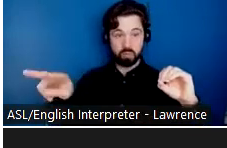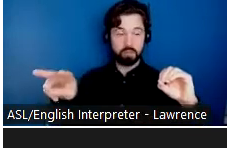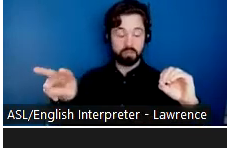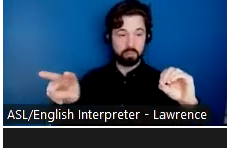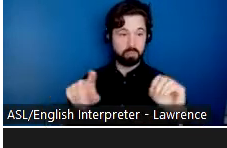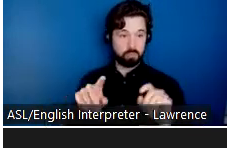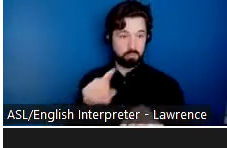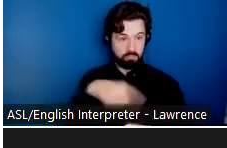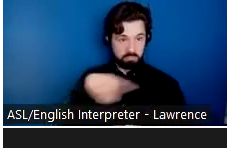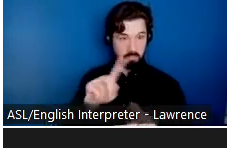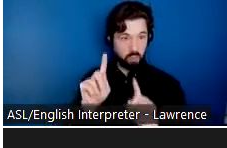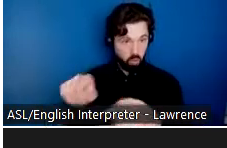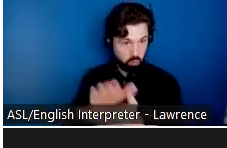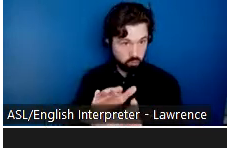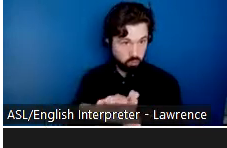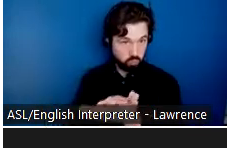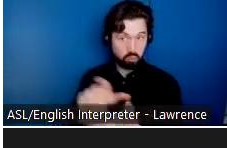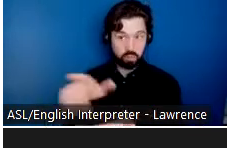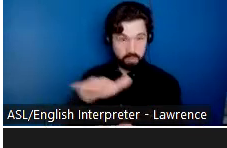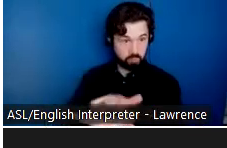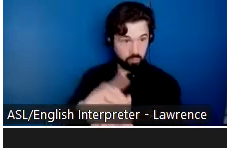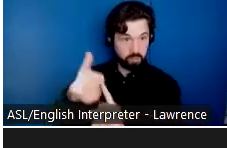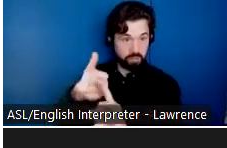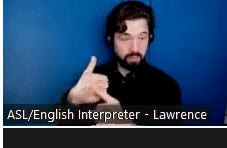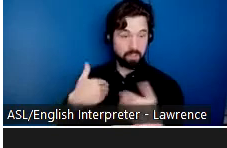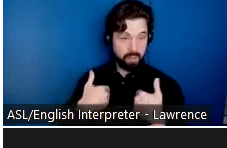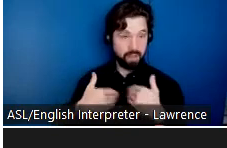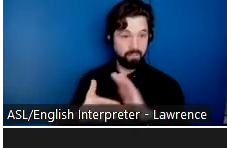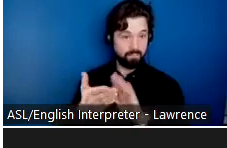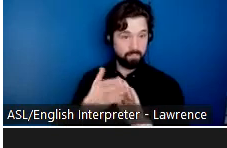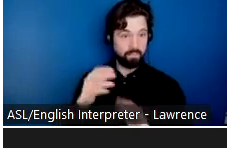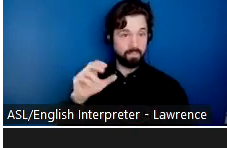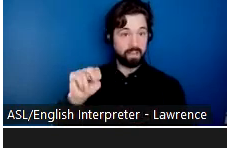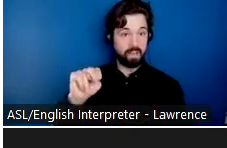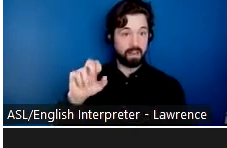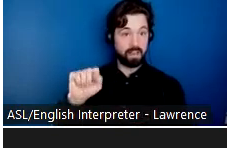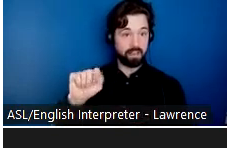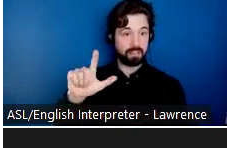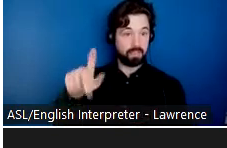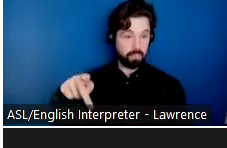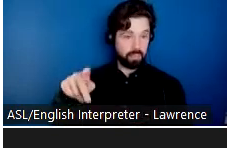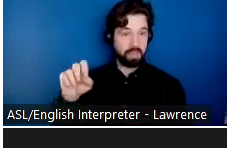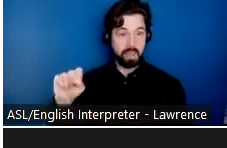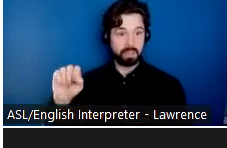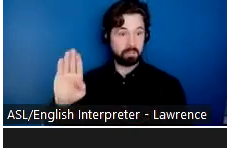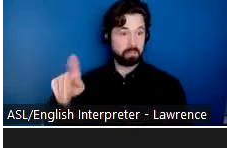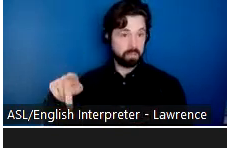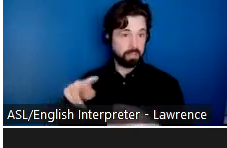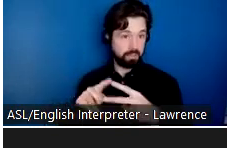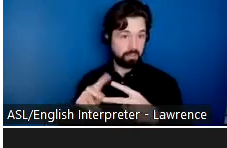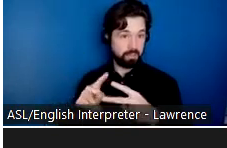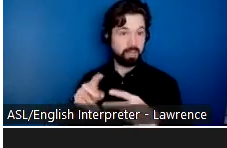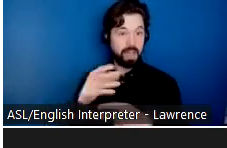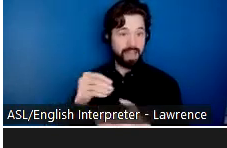to school at a school that operates NSLP or S-BP and are approved for free or reduced